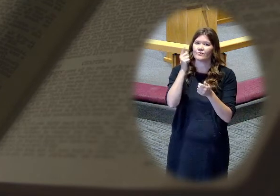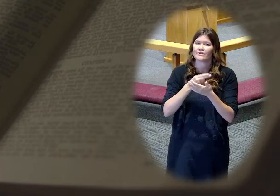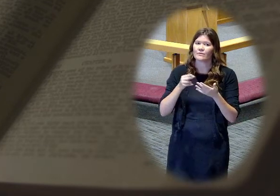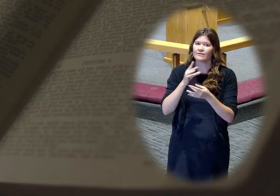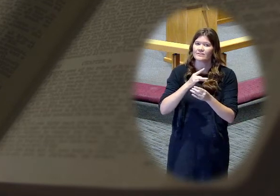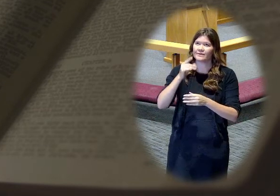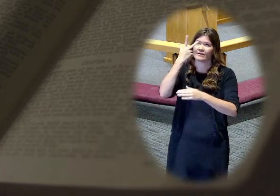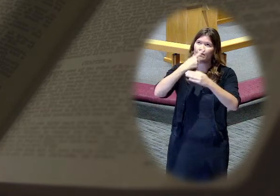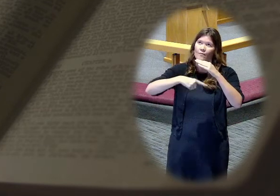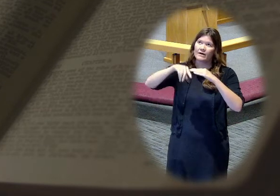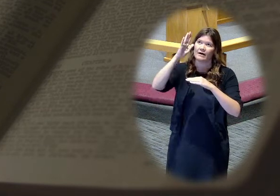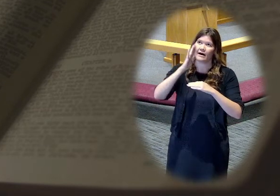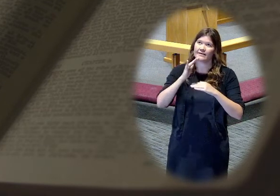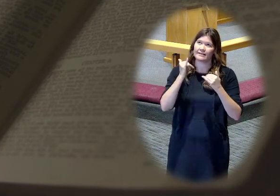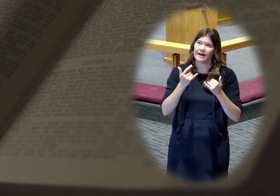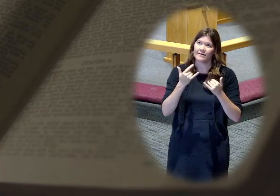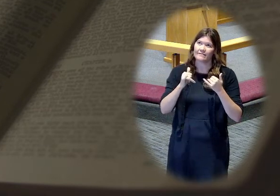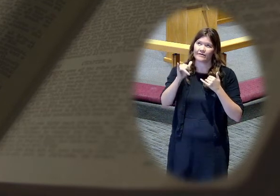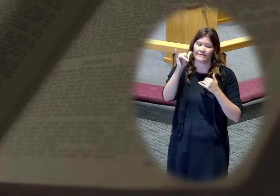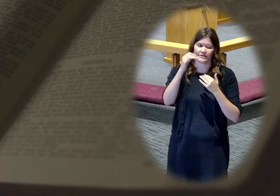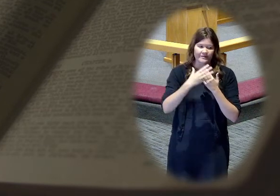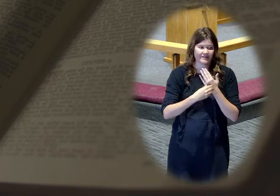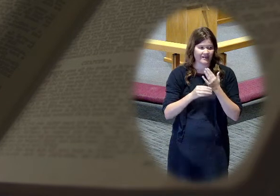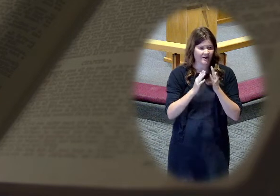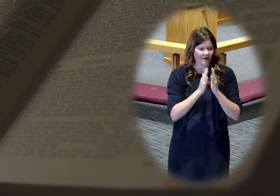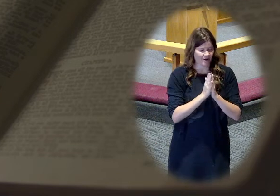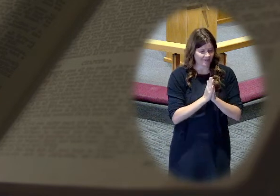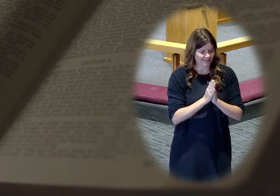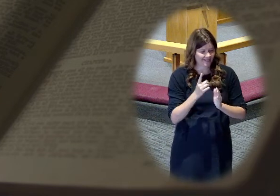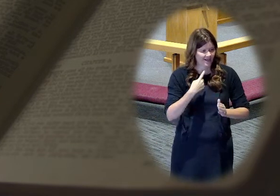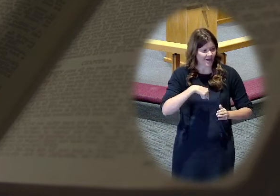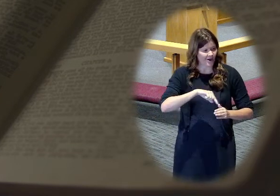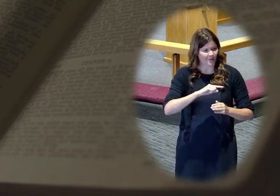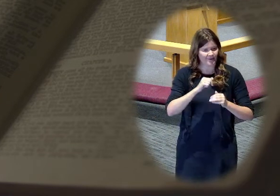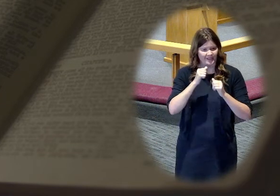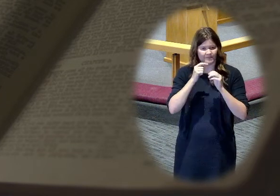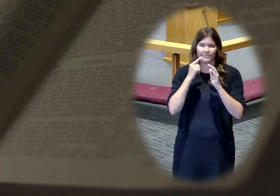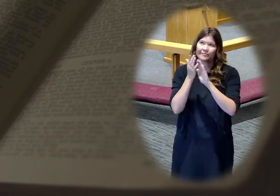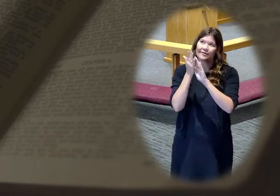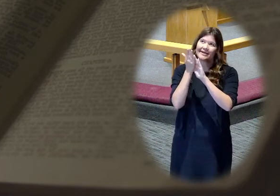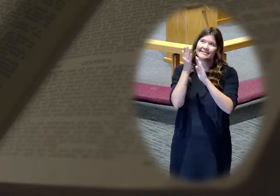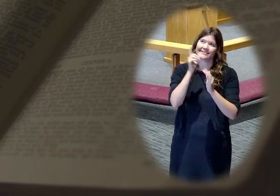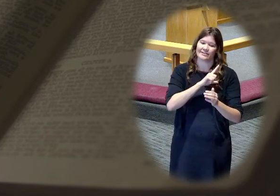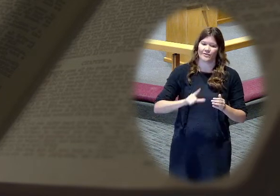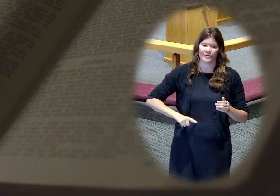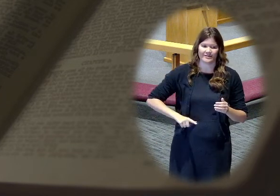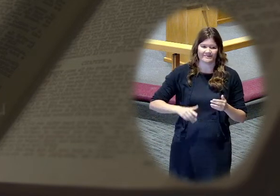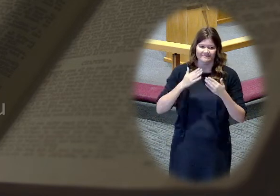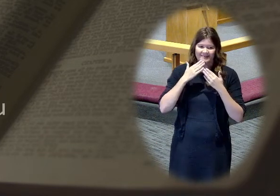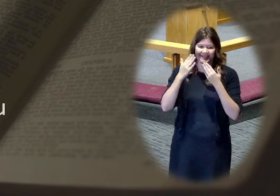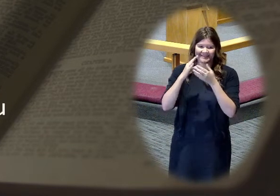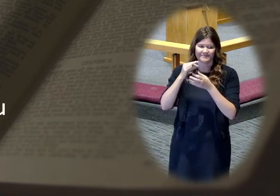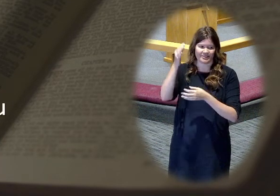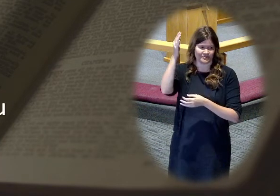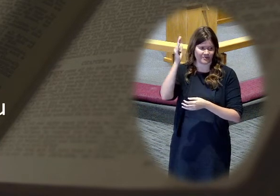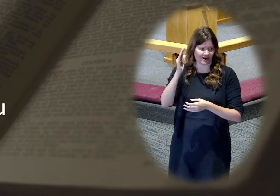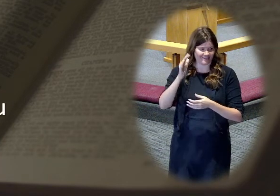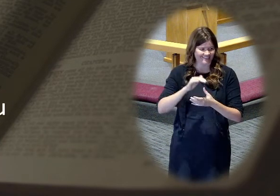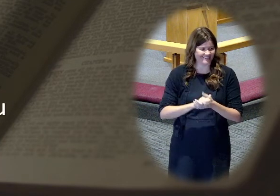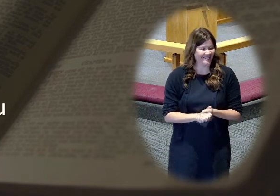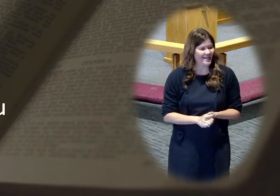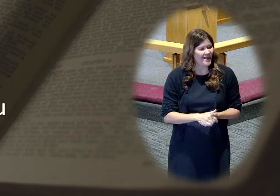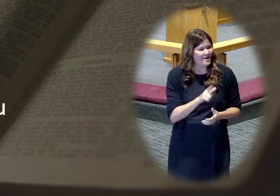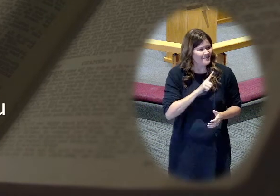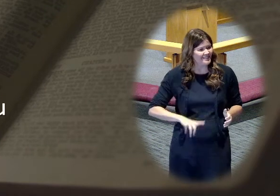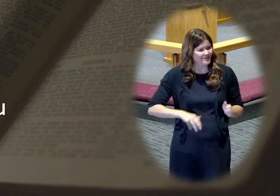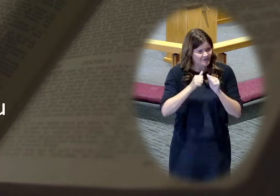forever. Amen. Let us bless the Lord. Thanks be to God. The Lord bless you and keep you. The Lord make his